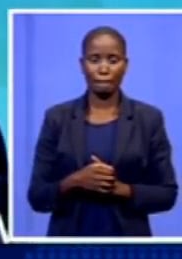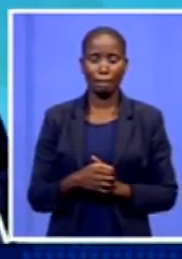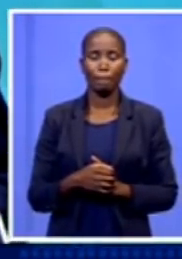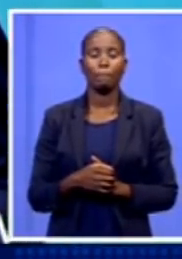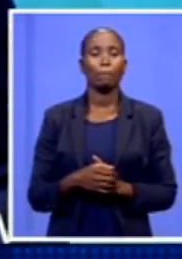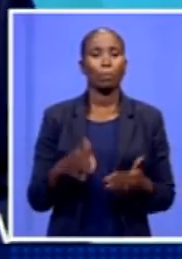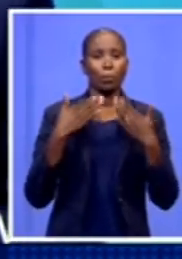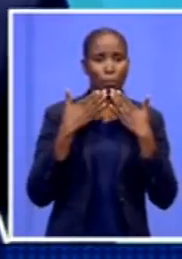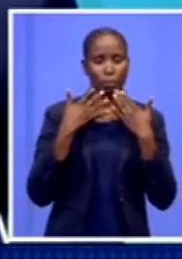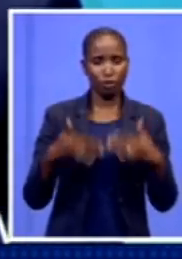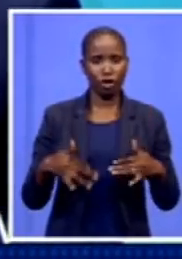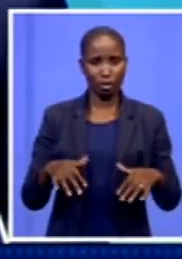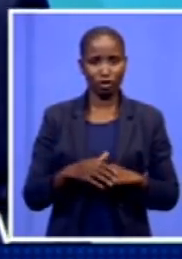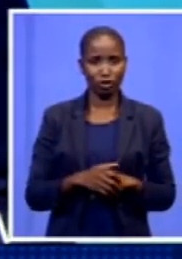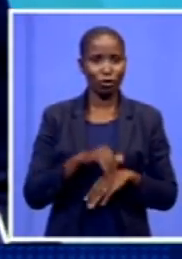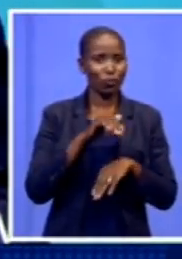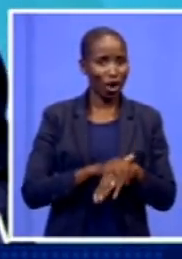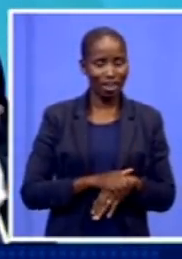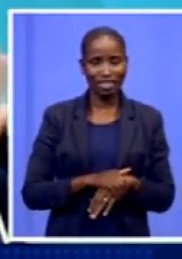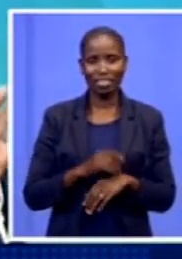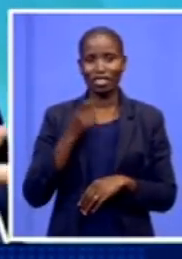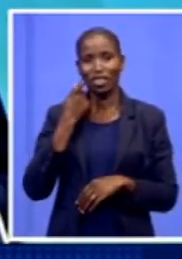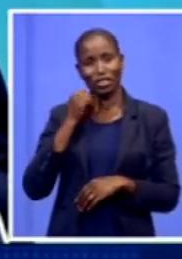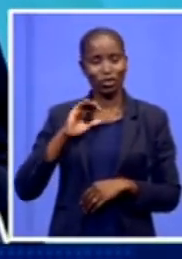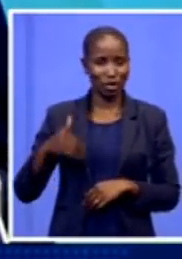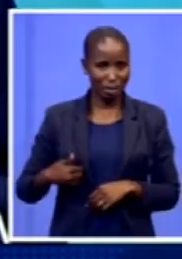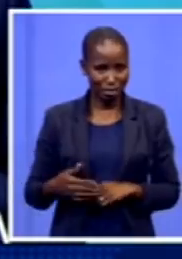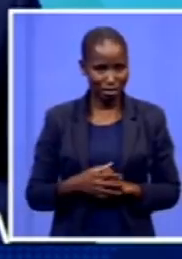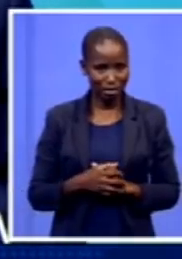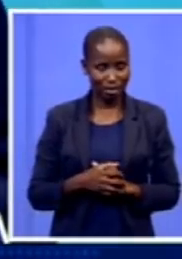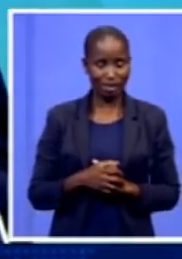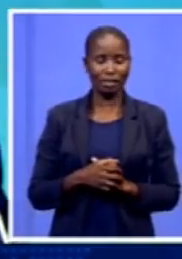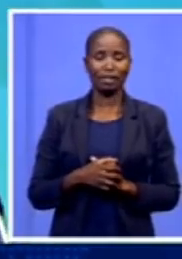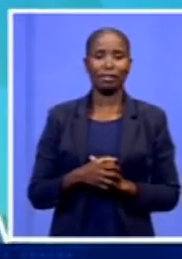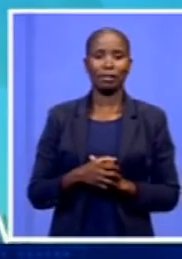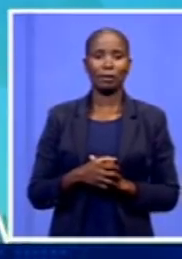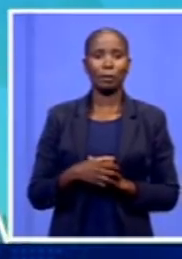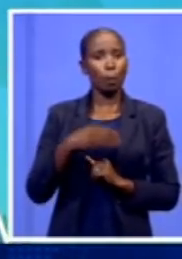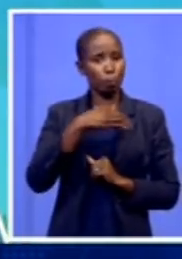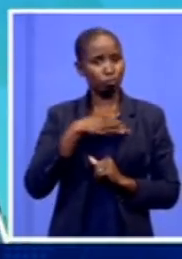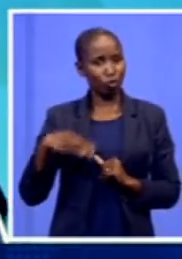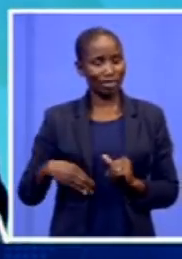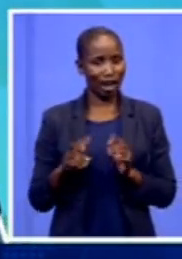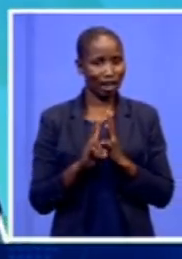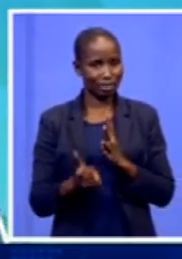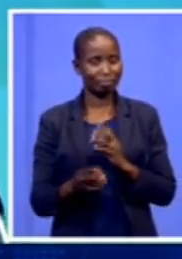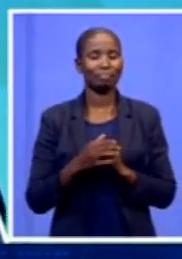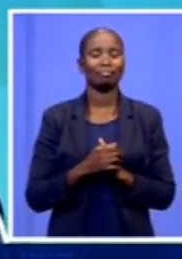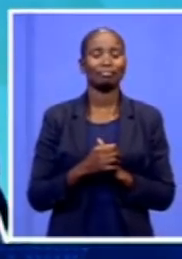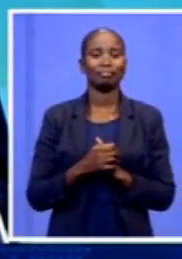friends, ladies and gentlemen, Presidents. Everything has been said already, so I